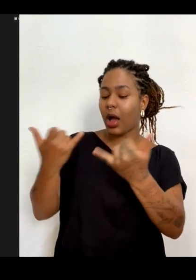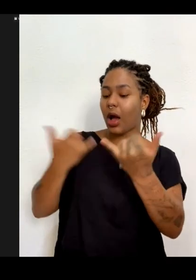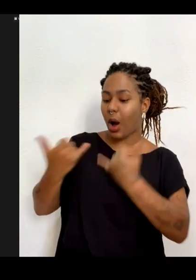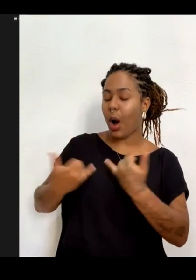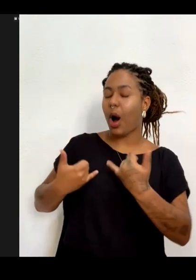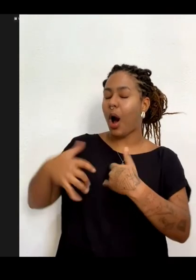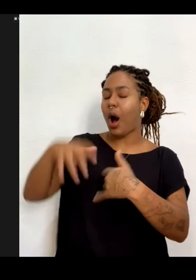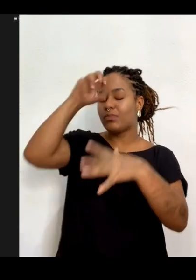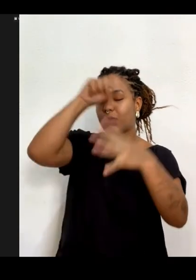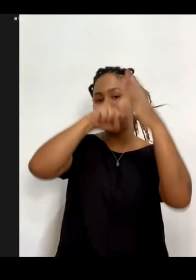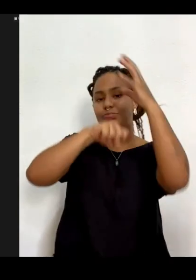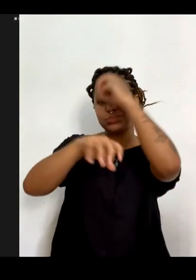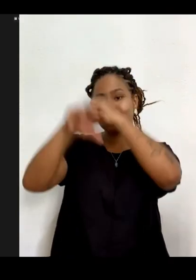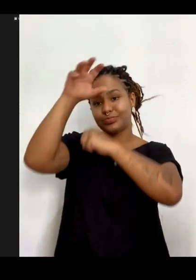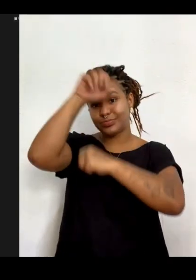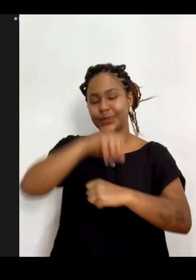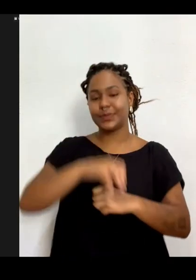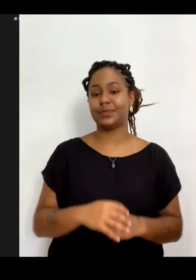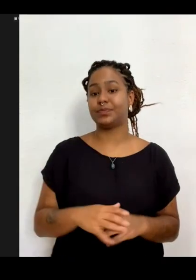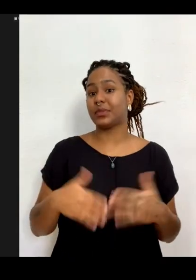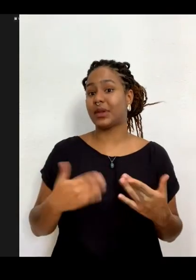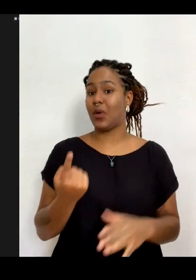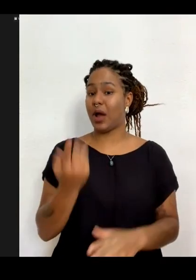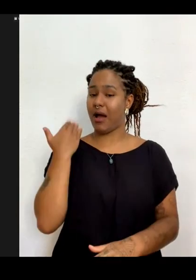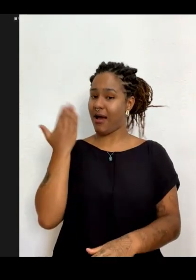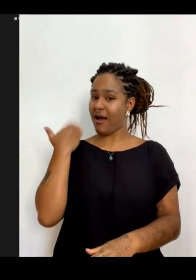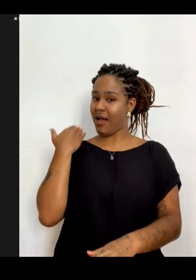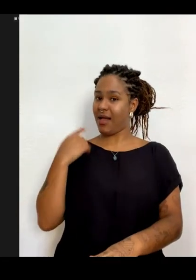condo noise